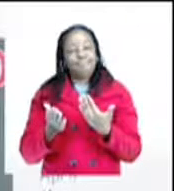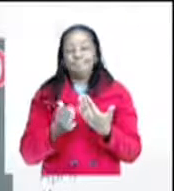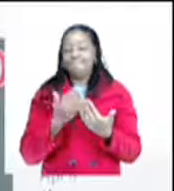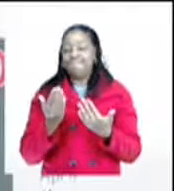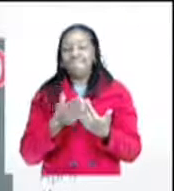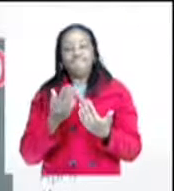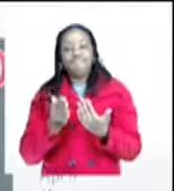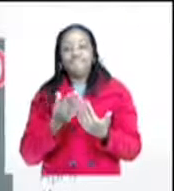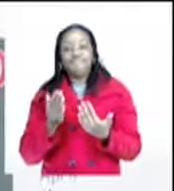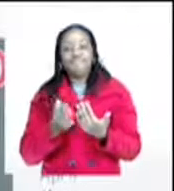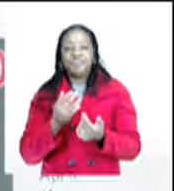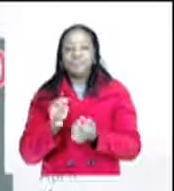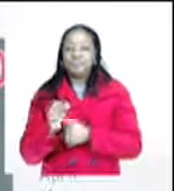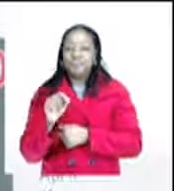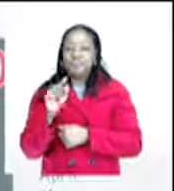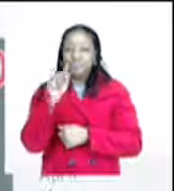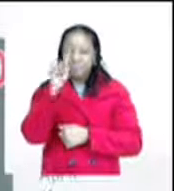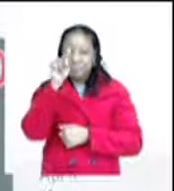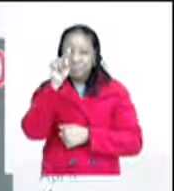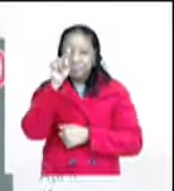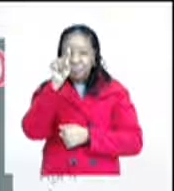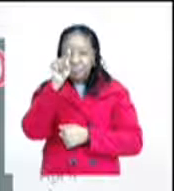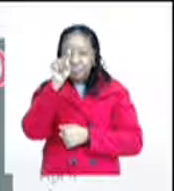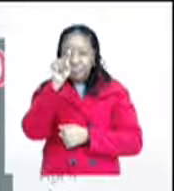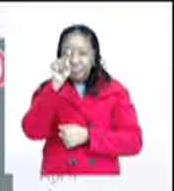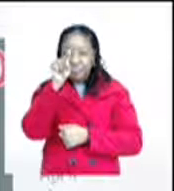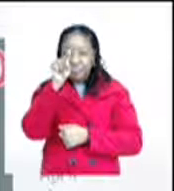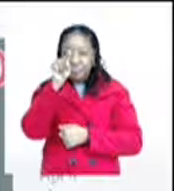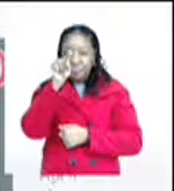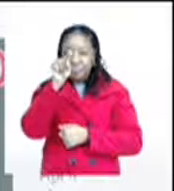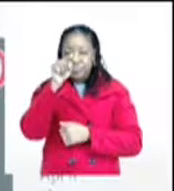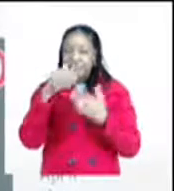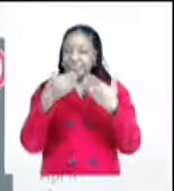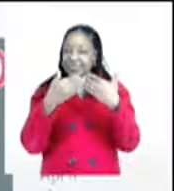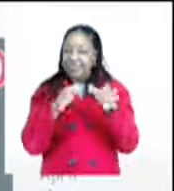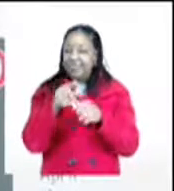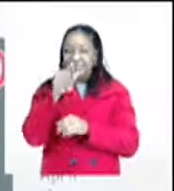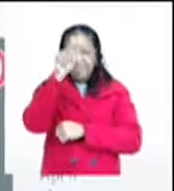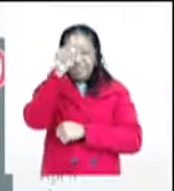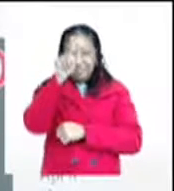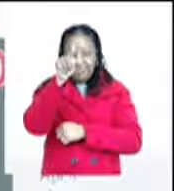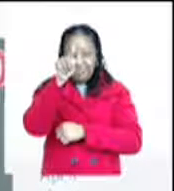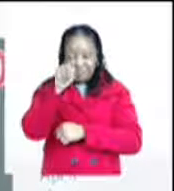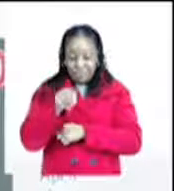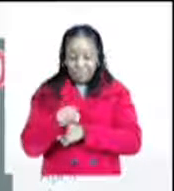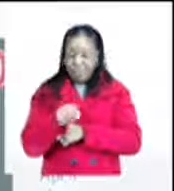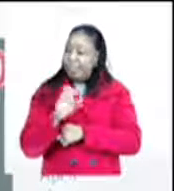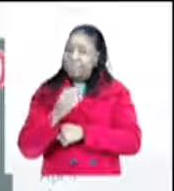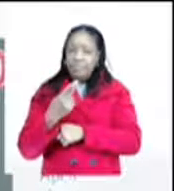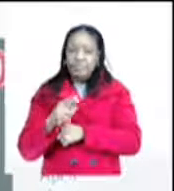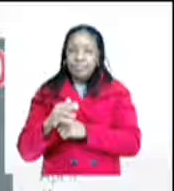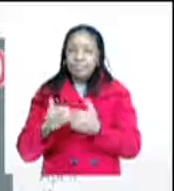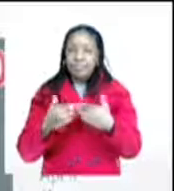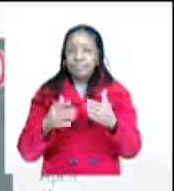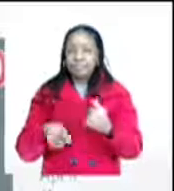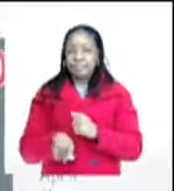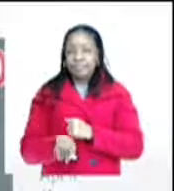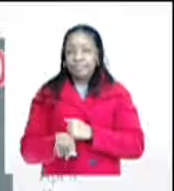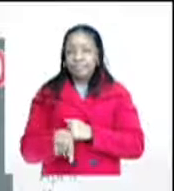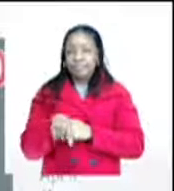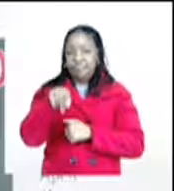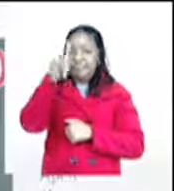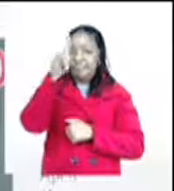write. Let's look at the starting point of writing letter L. There is a